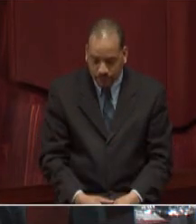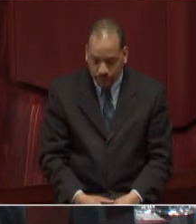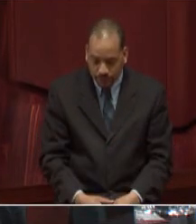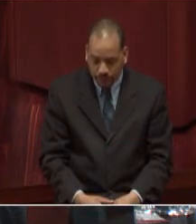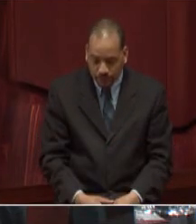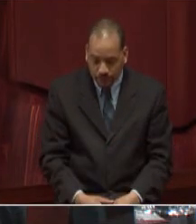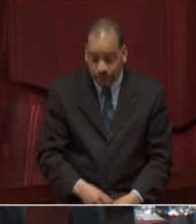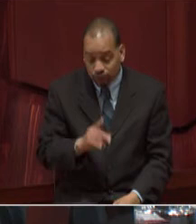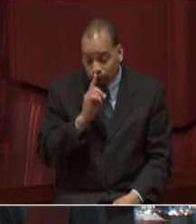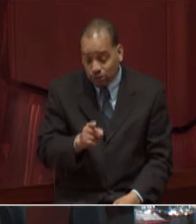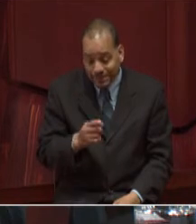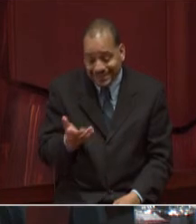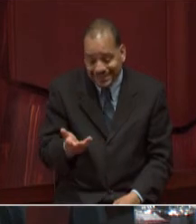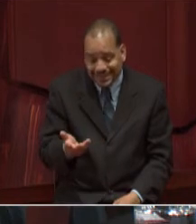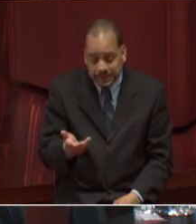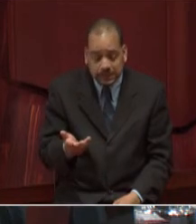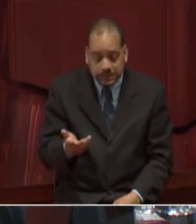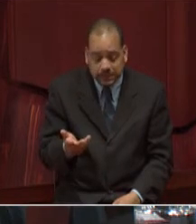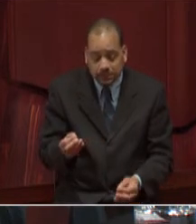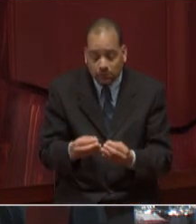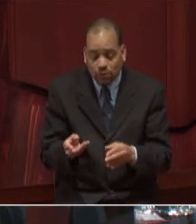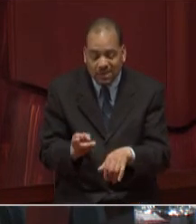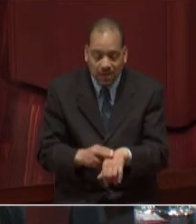he turned out to be a natural